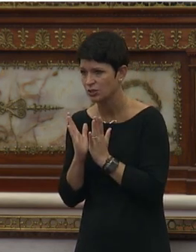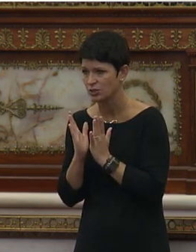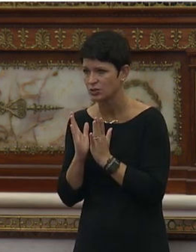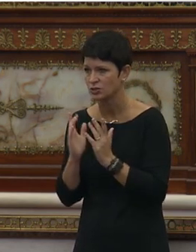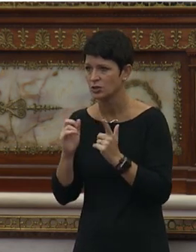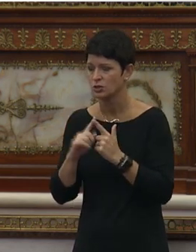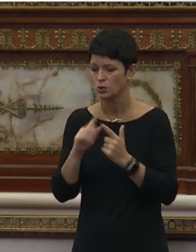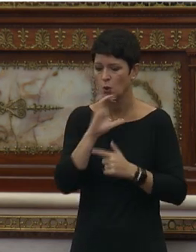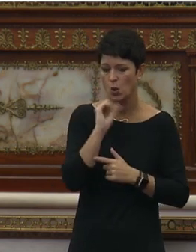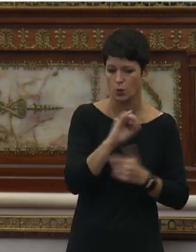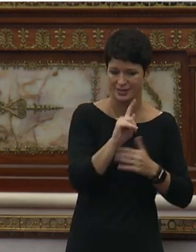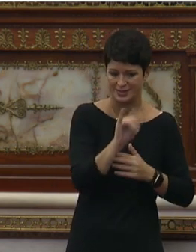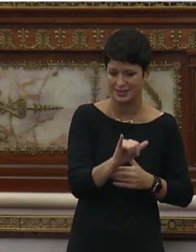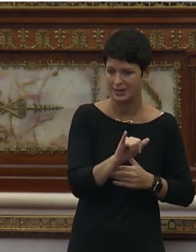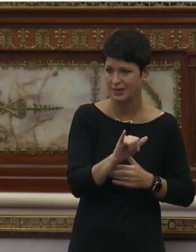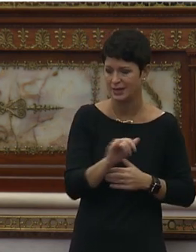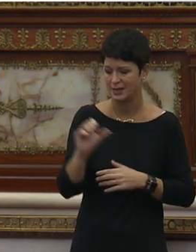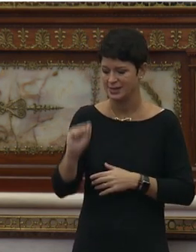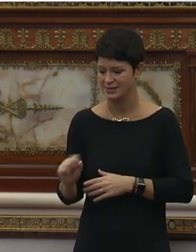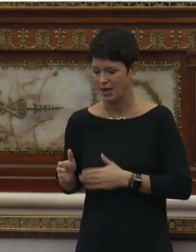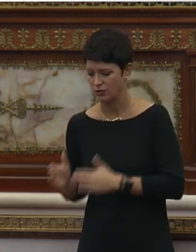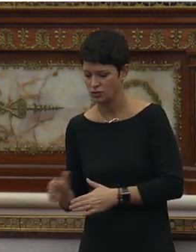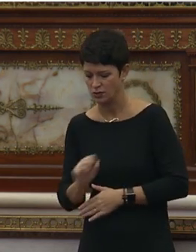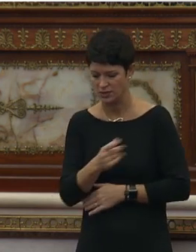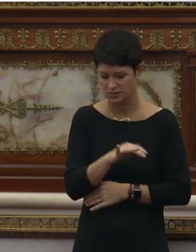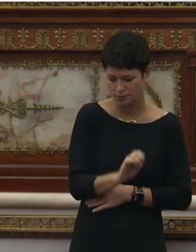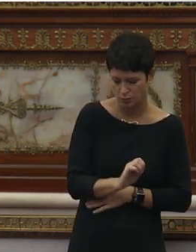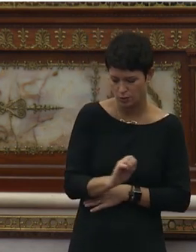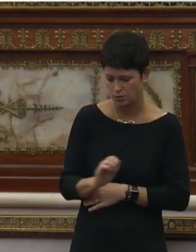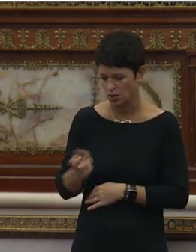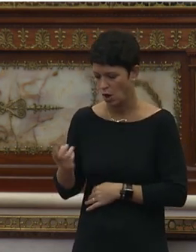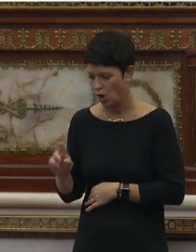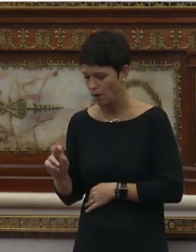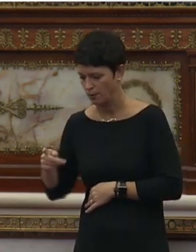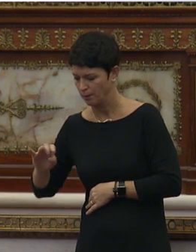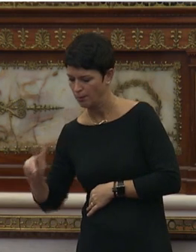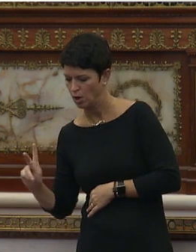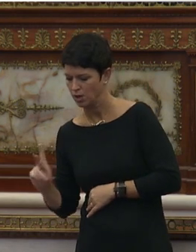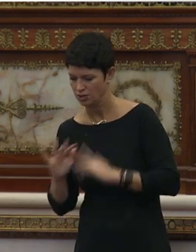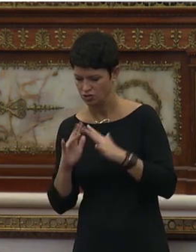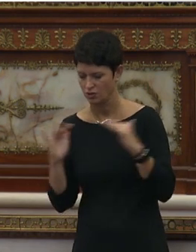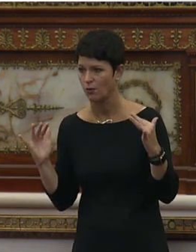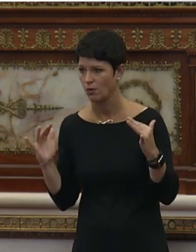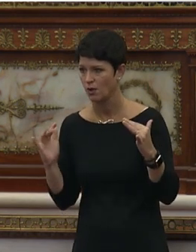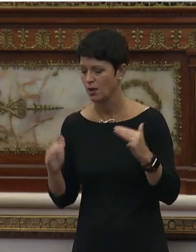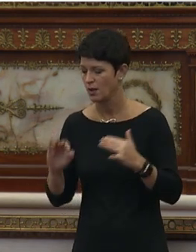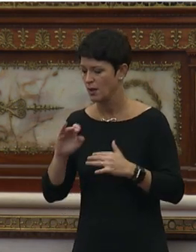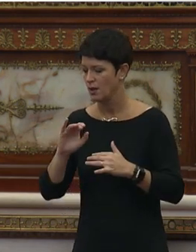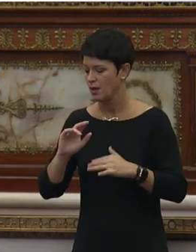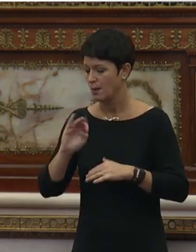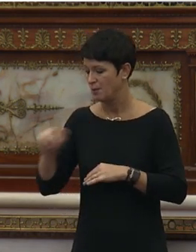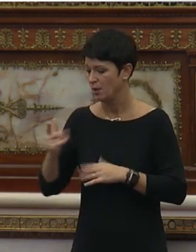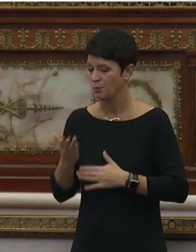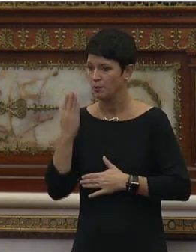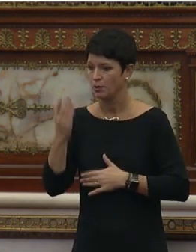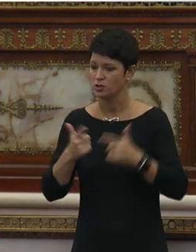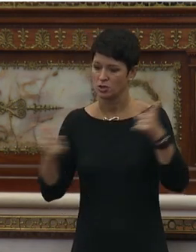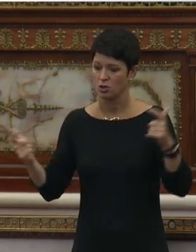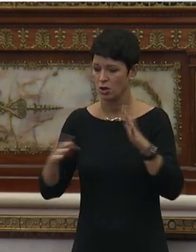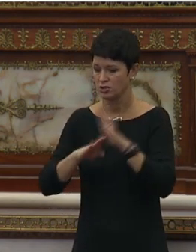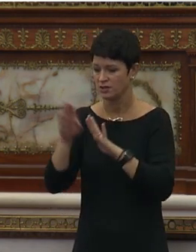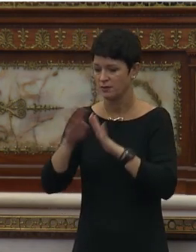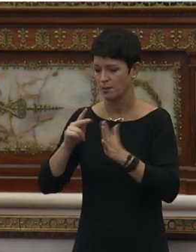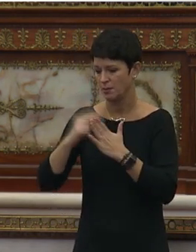to Old City, South Street, Spruce Street, Harbor Park, and so on. Our bill simply proposes that large